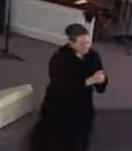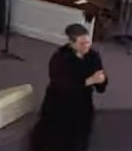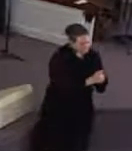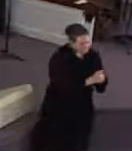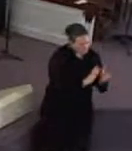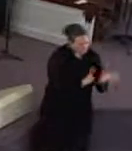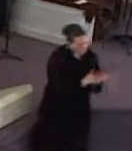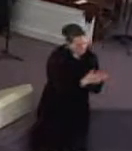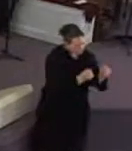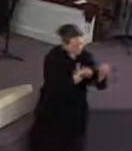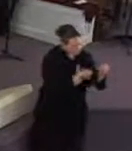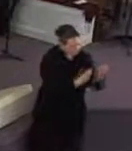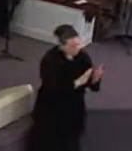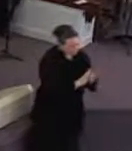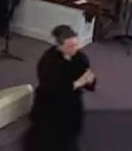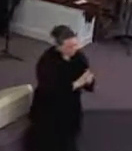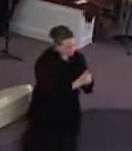Hallelujah.